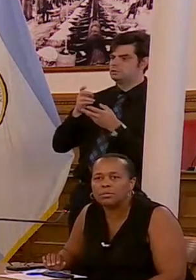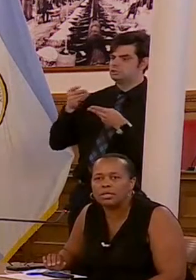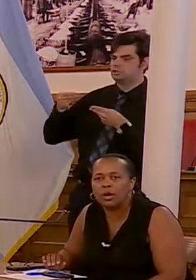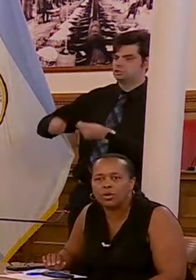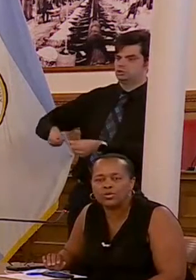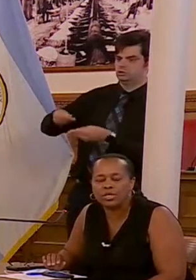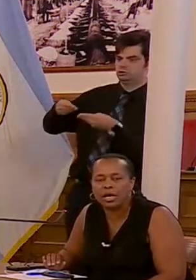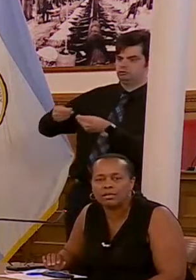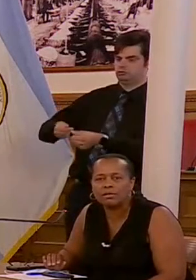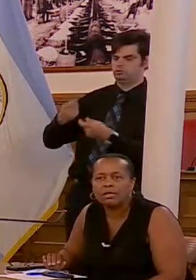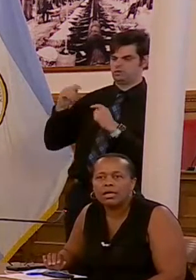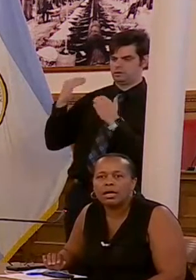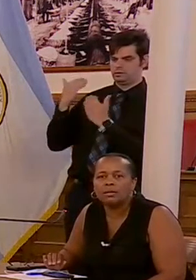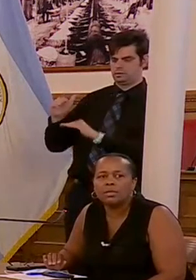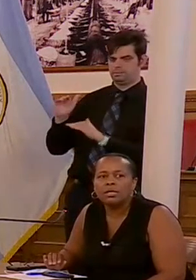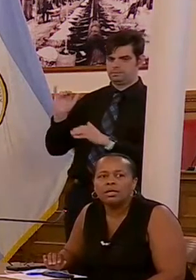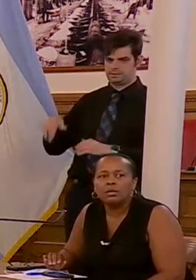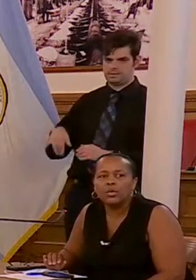little bit, but it all goes together.